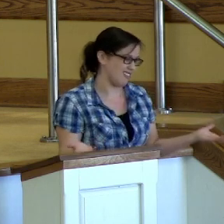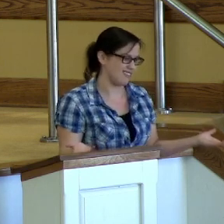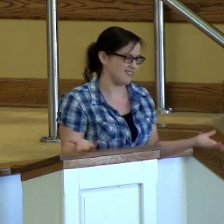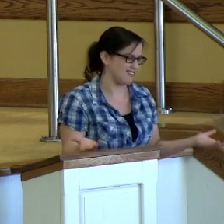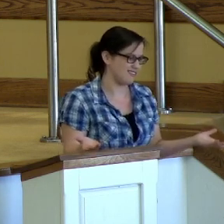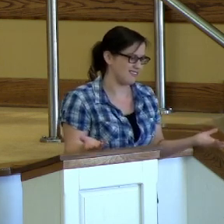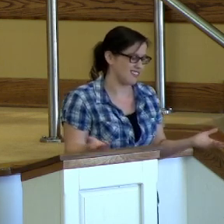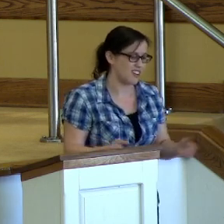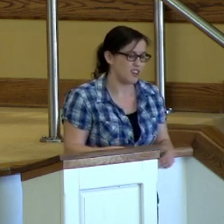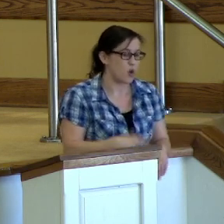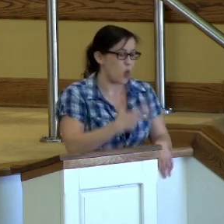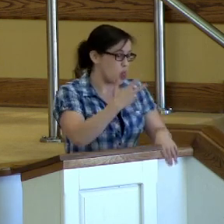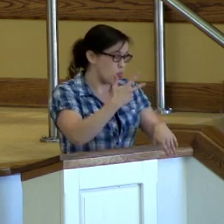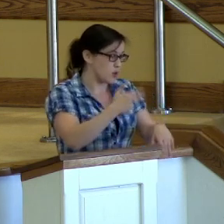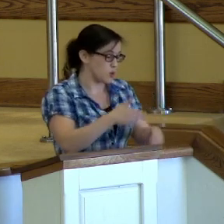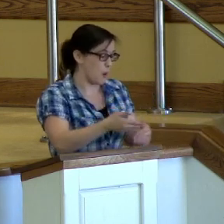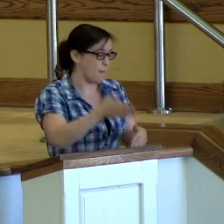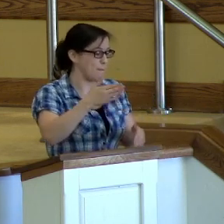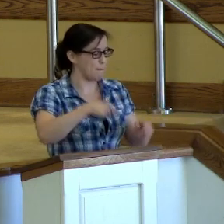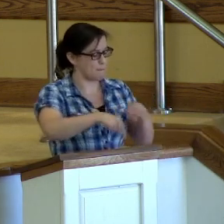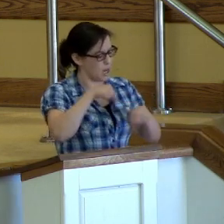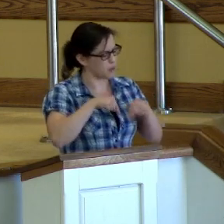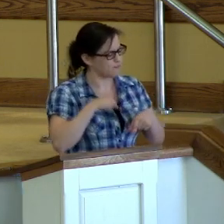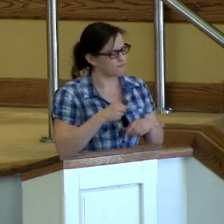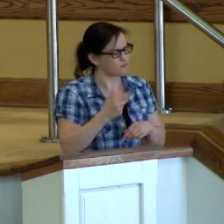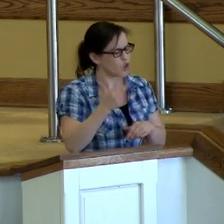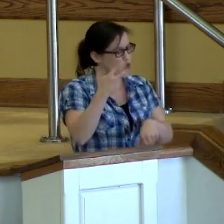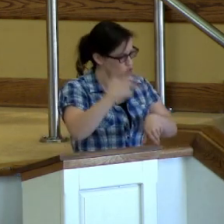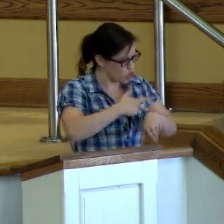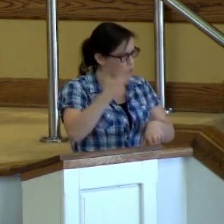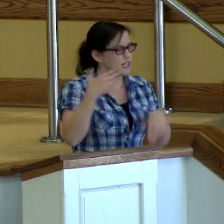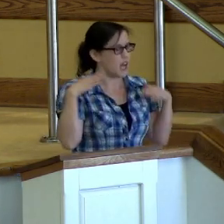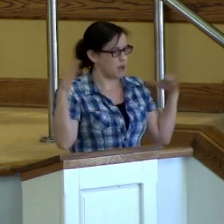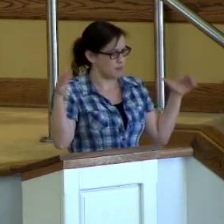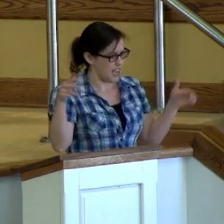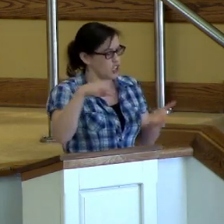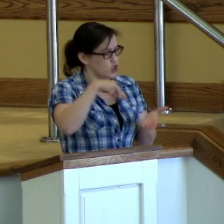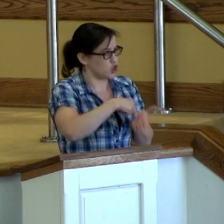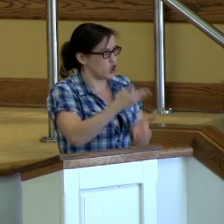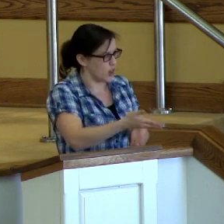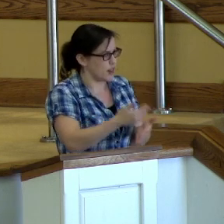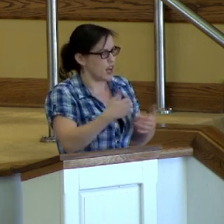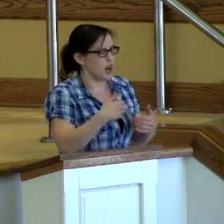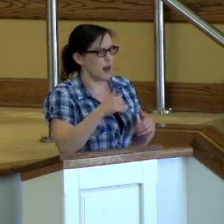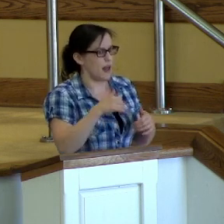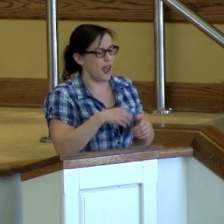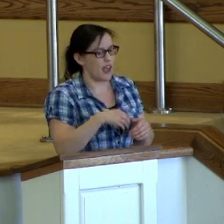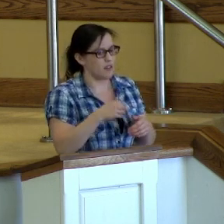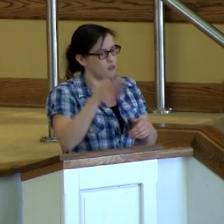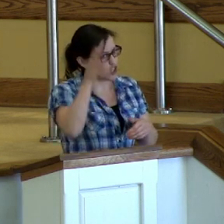the ass had to run off the trail, run him into the wall, and then drop under him. And he still didn't get it.